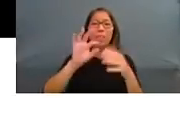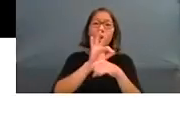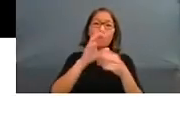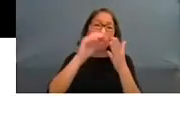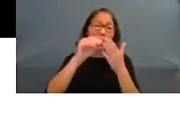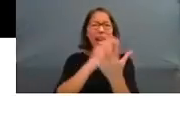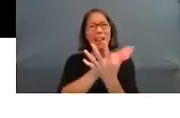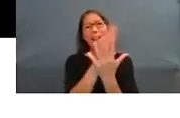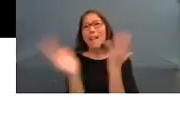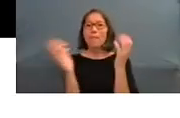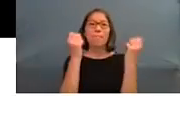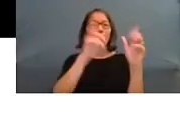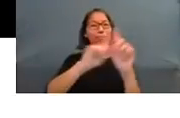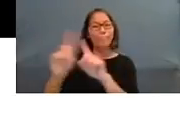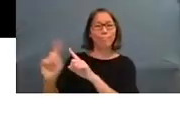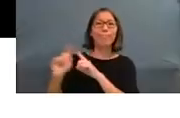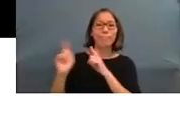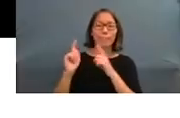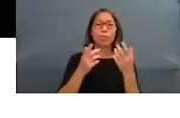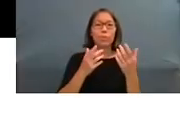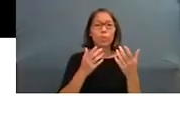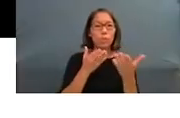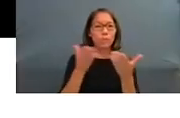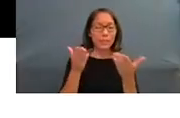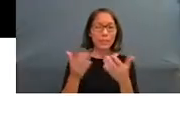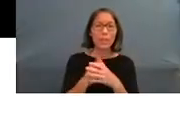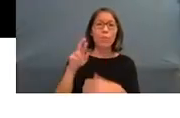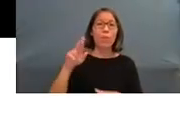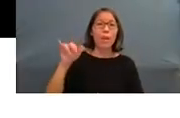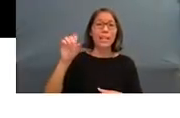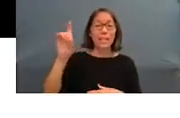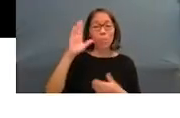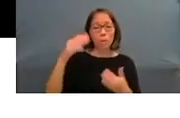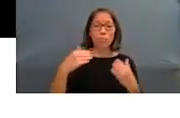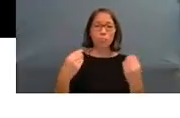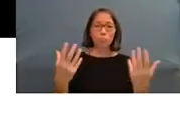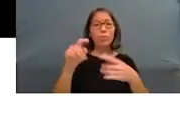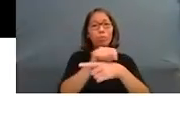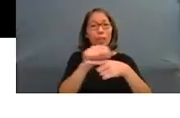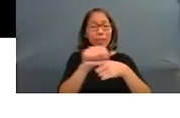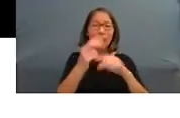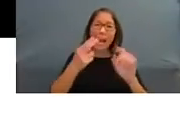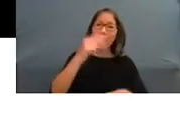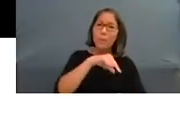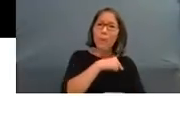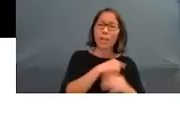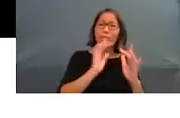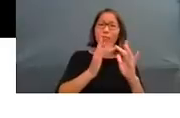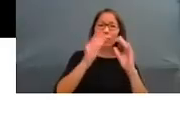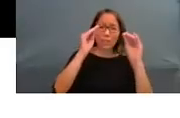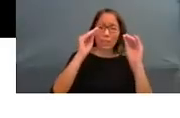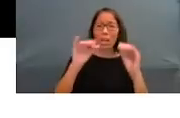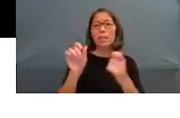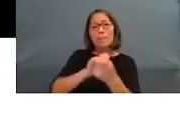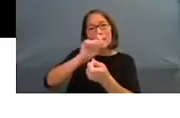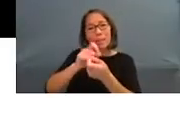services. Round Rock ISD is going to provide training on high quality virtual instruction and specifically the use of Schoology to the